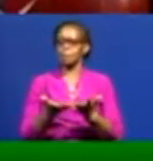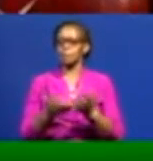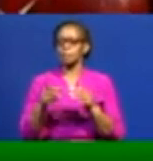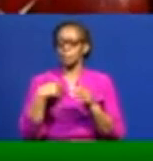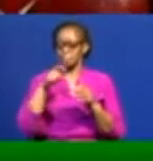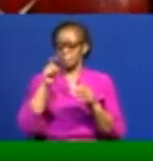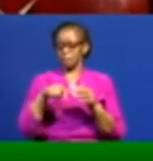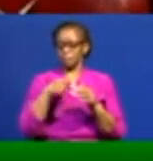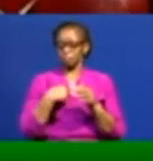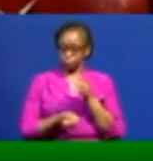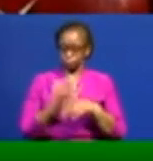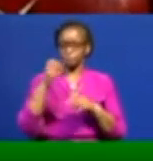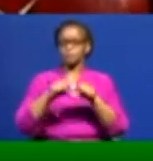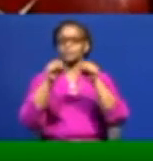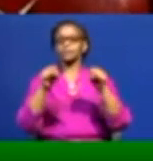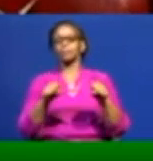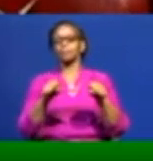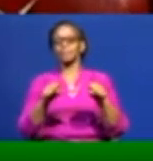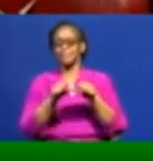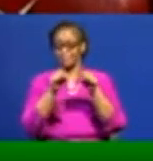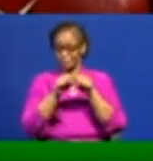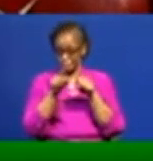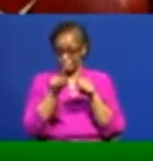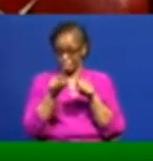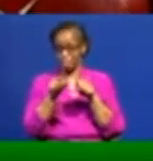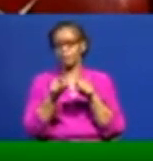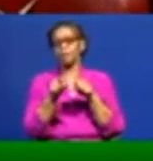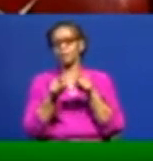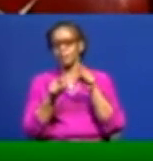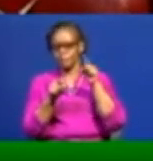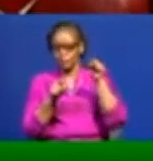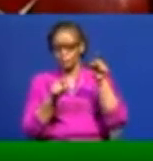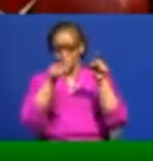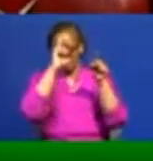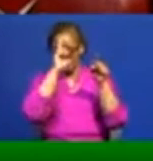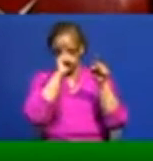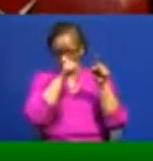government in which the police, as a national government function, protect the dead.